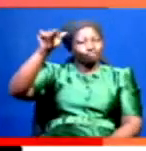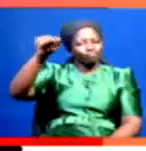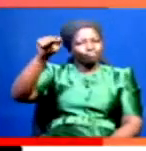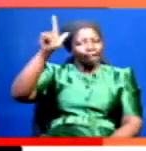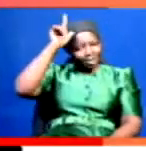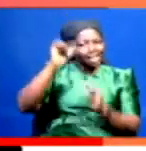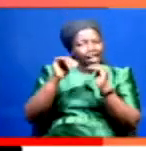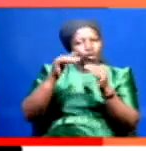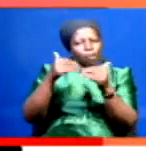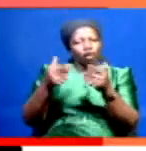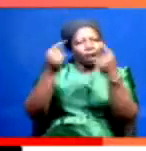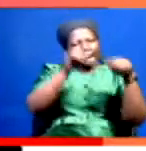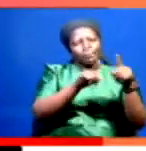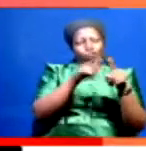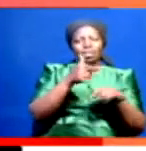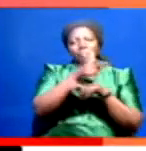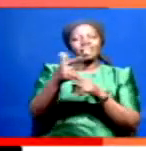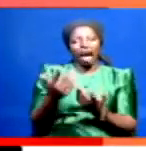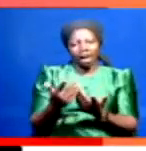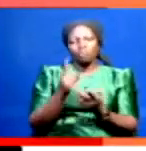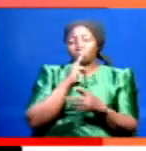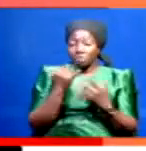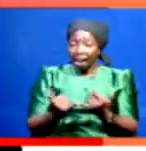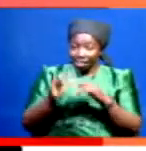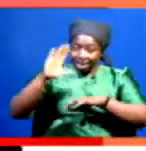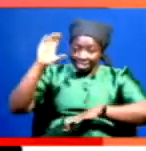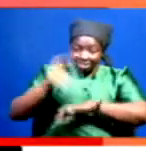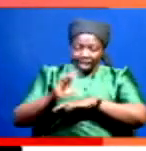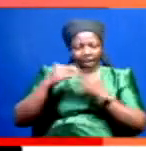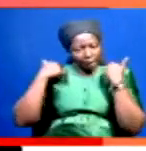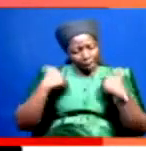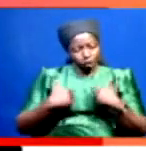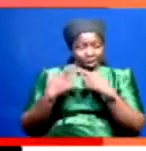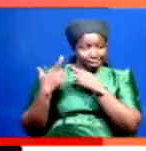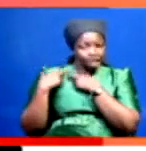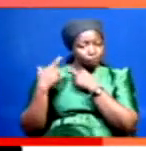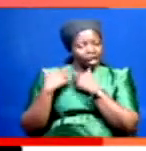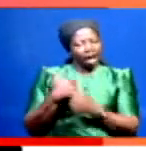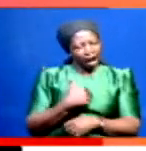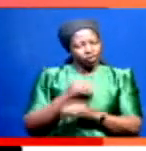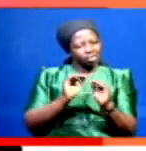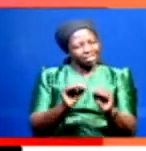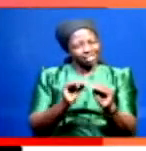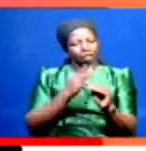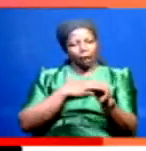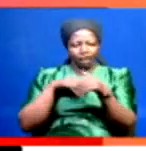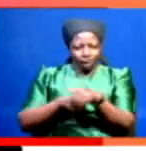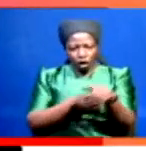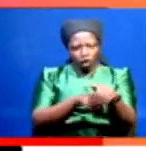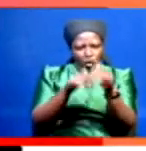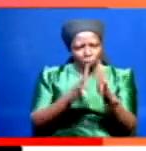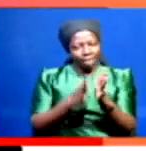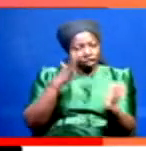here. So the church, I have a responsibility to teach my followers the true,